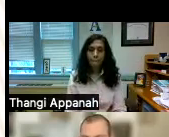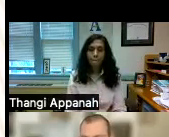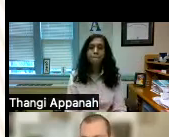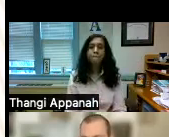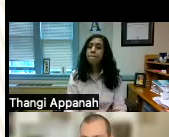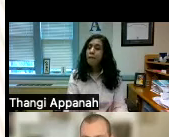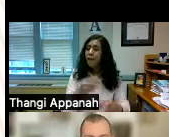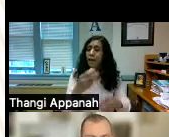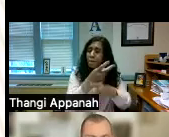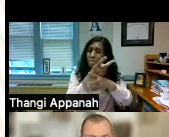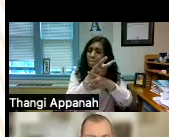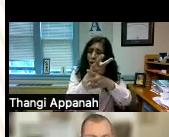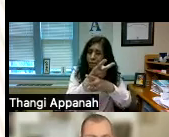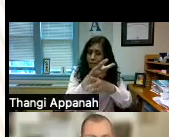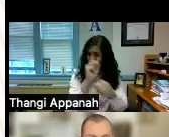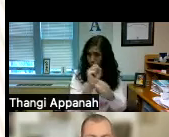follow.